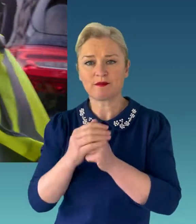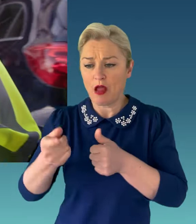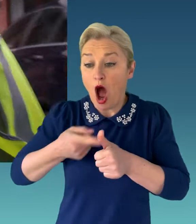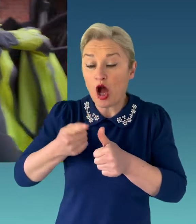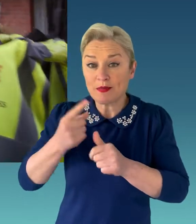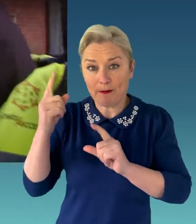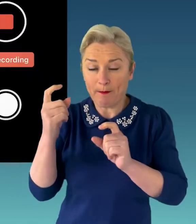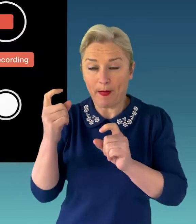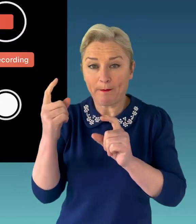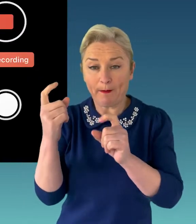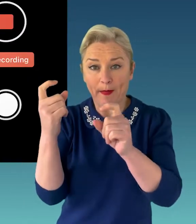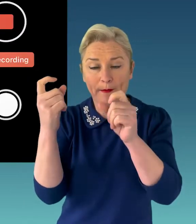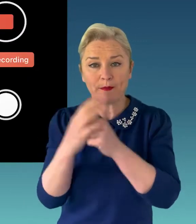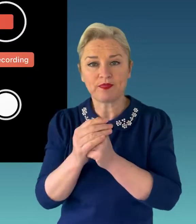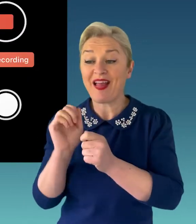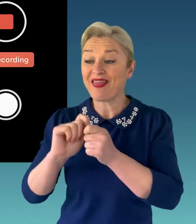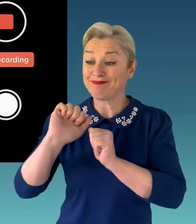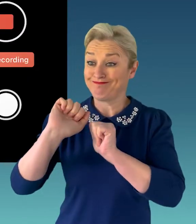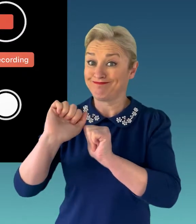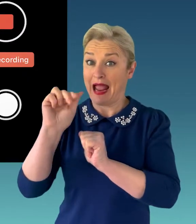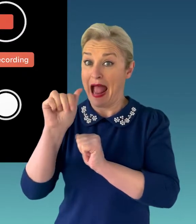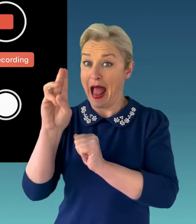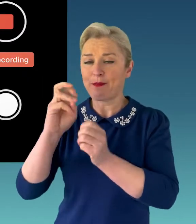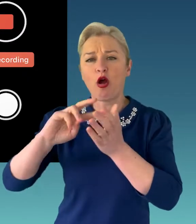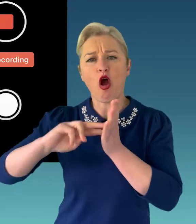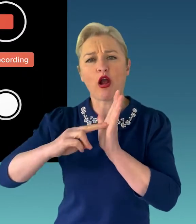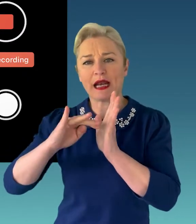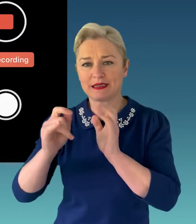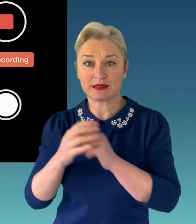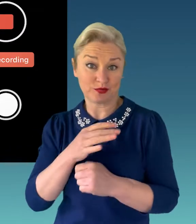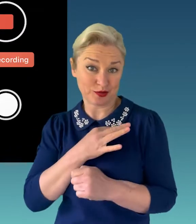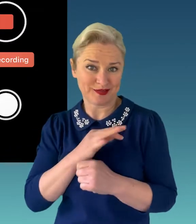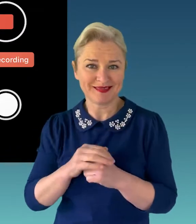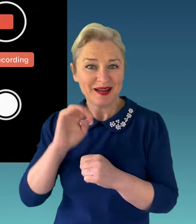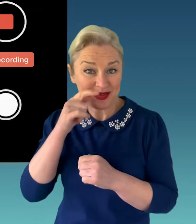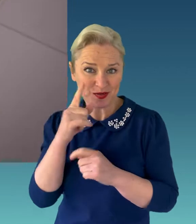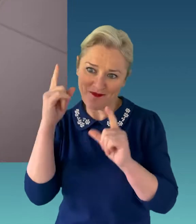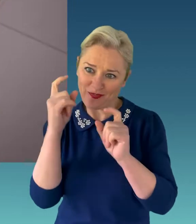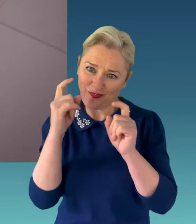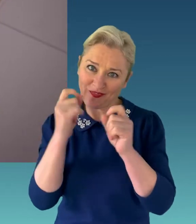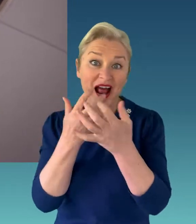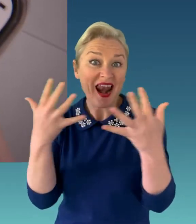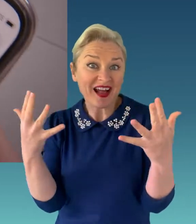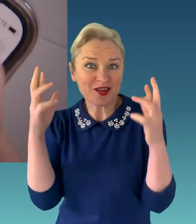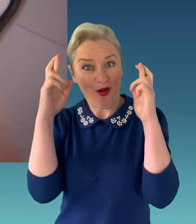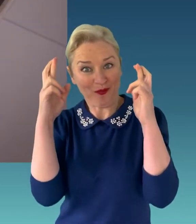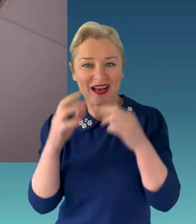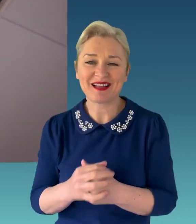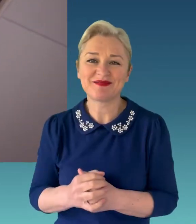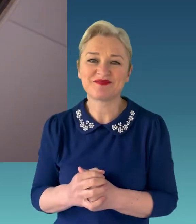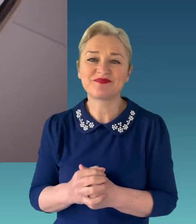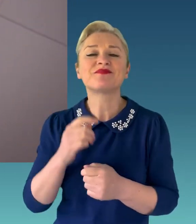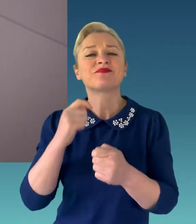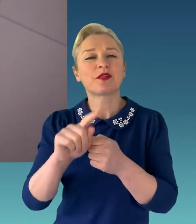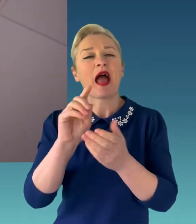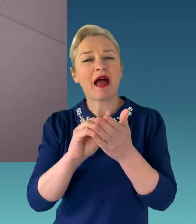regular intervals and then organizes them for you, which is good because hopefully you'll be taking a lot. Next, you need to set yourself up